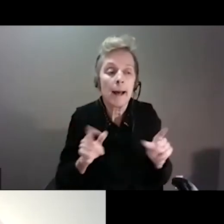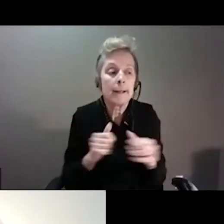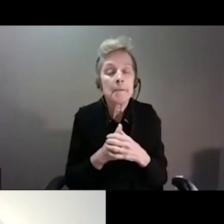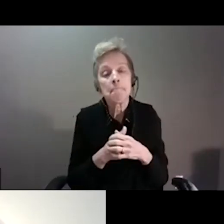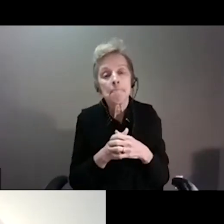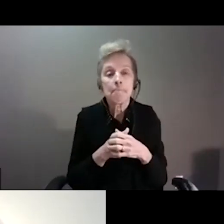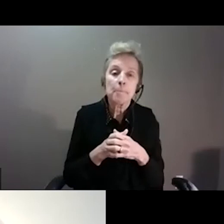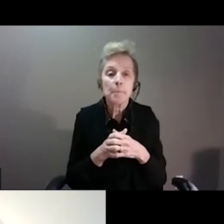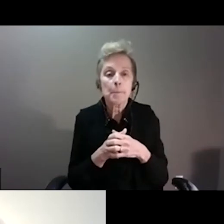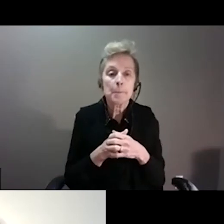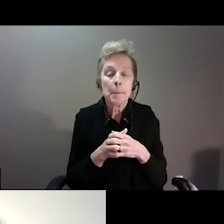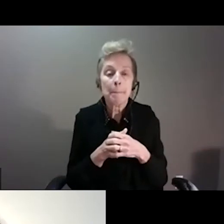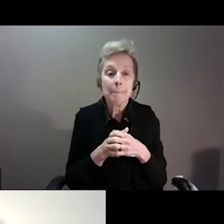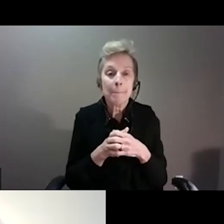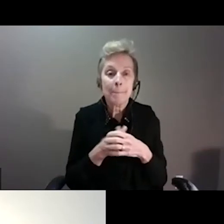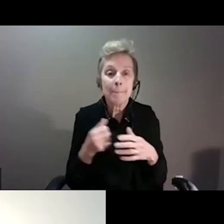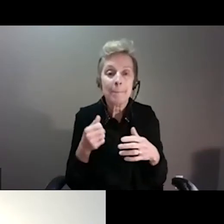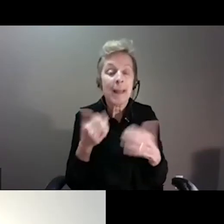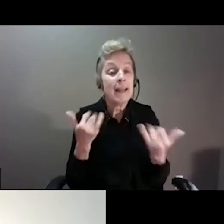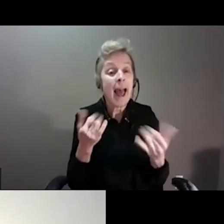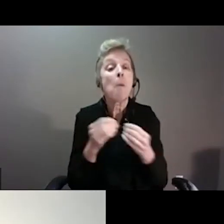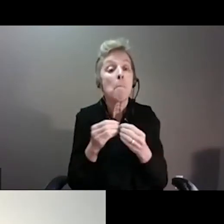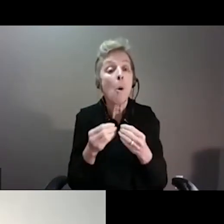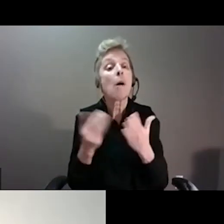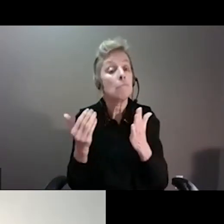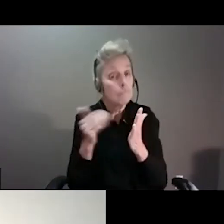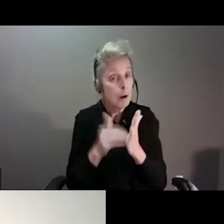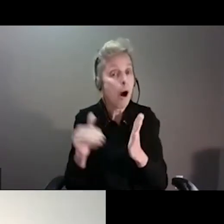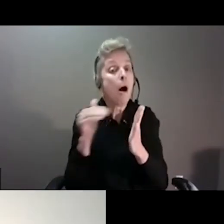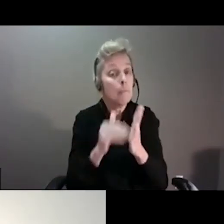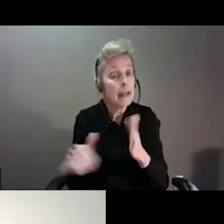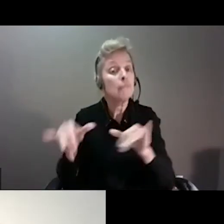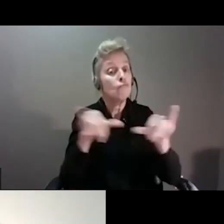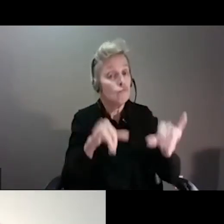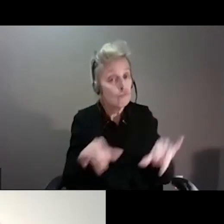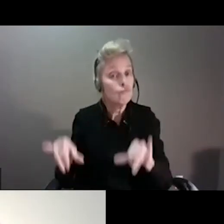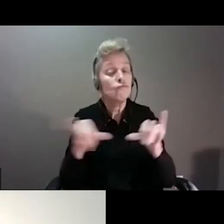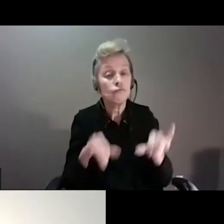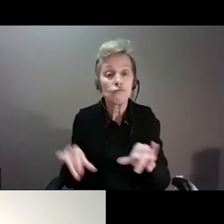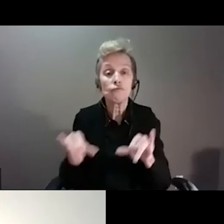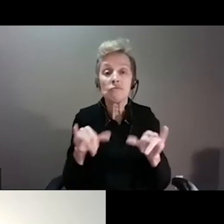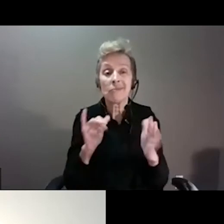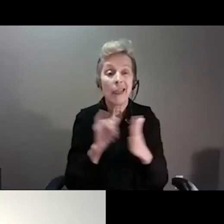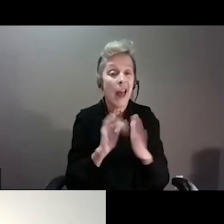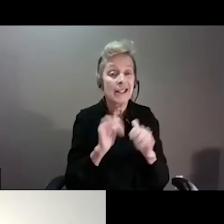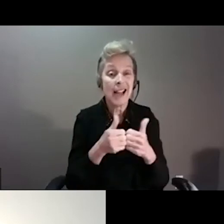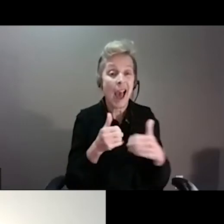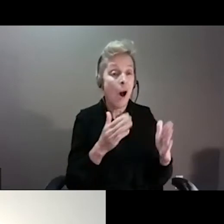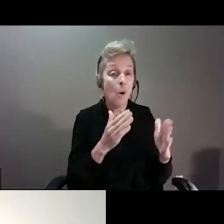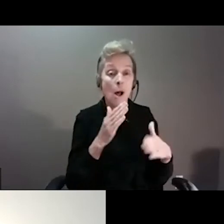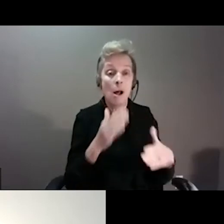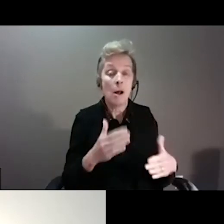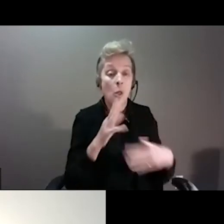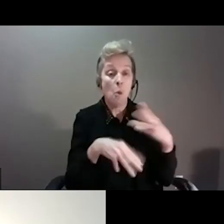certainly I think they're becoming more common anyway. I think it's just the way that things are moving. I think if